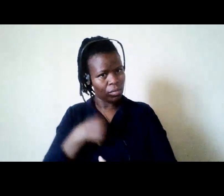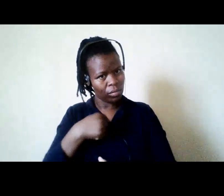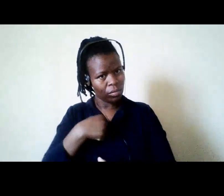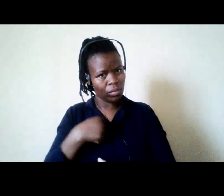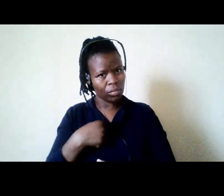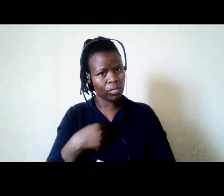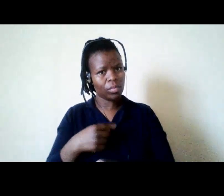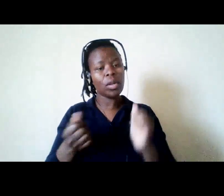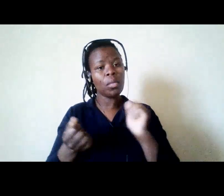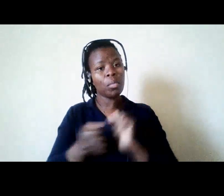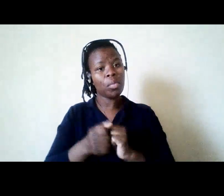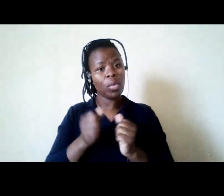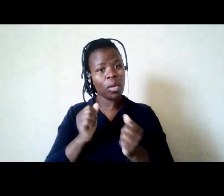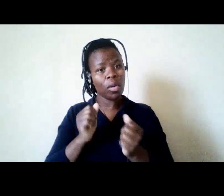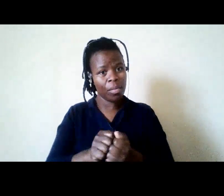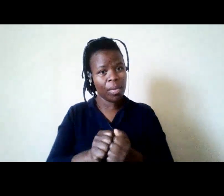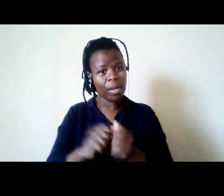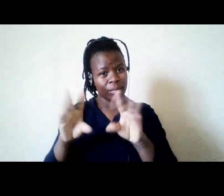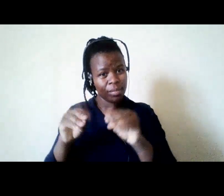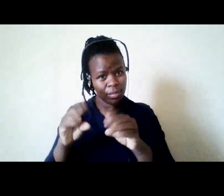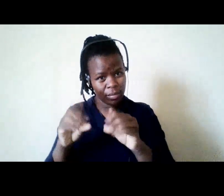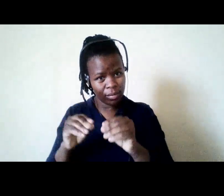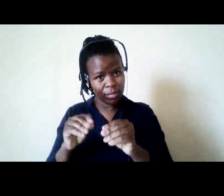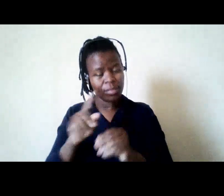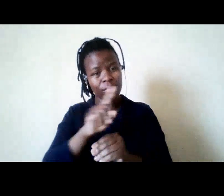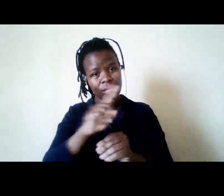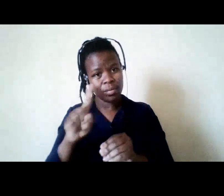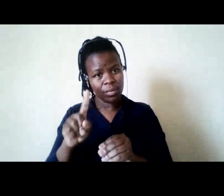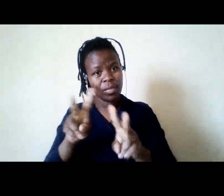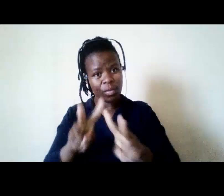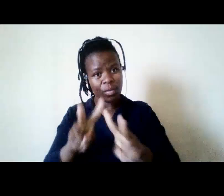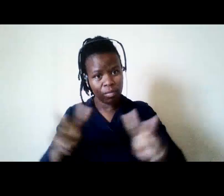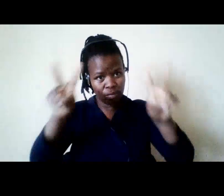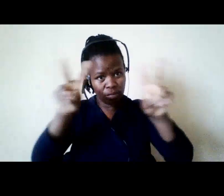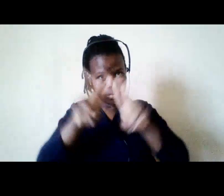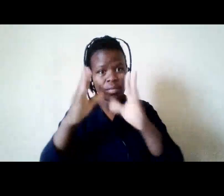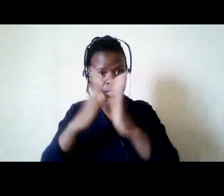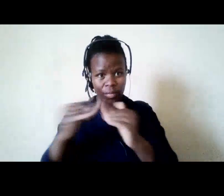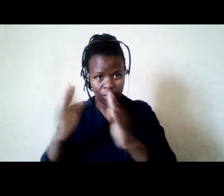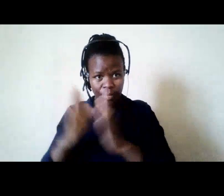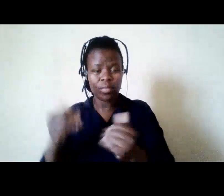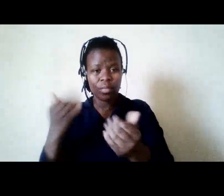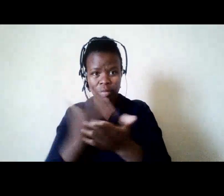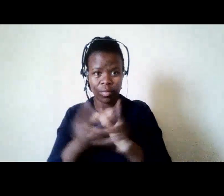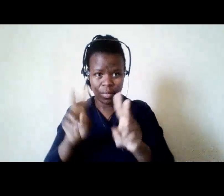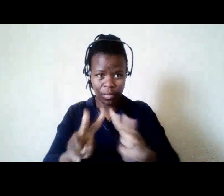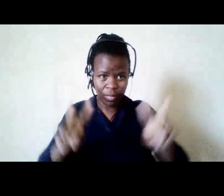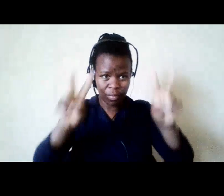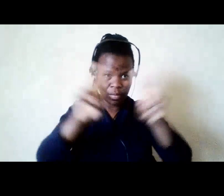not valuing. How do we get society to value the lives of children with intellectual